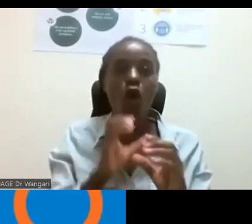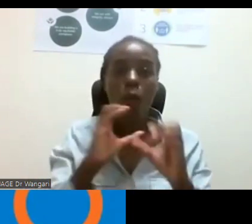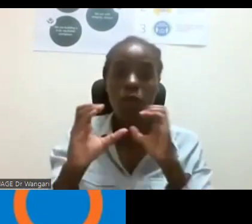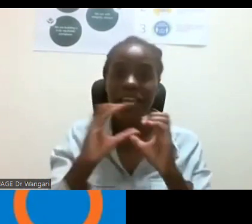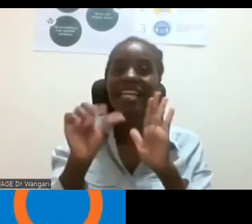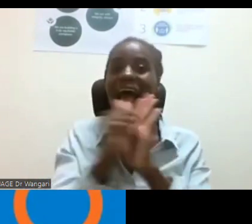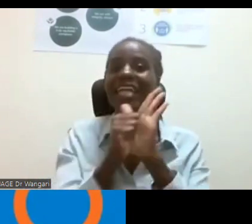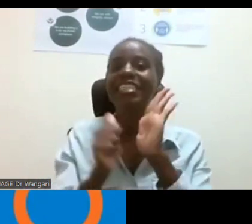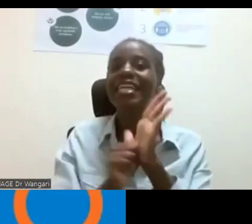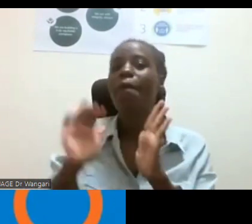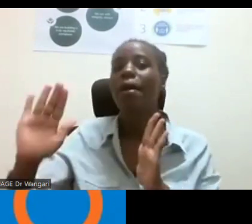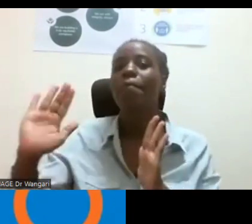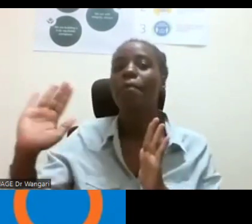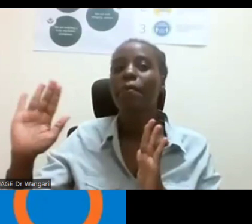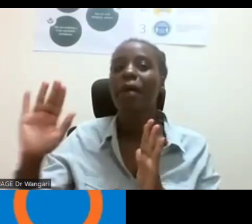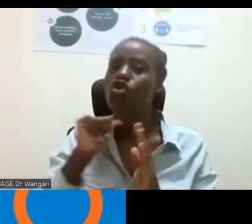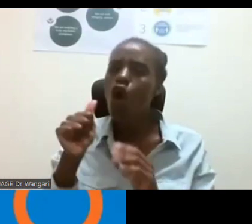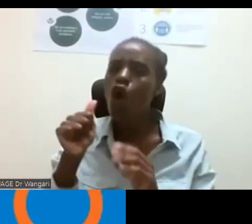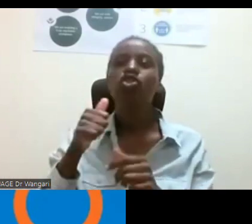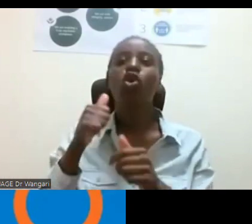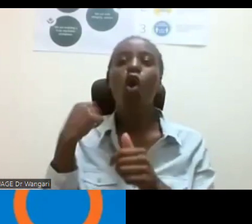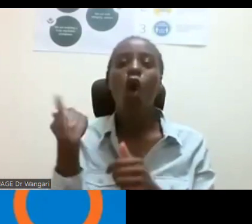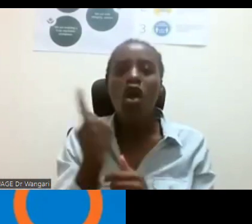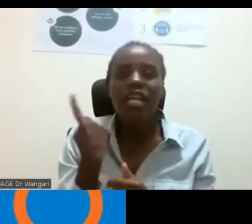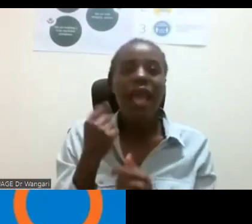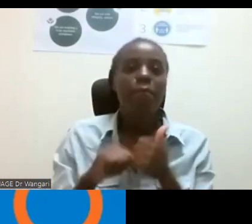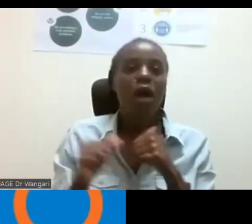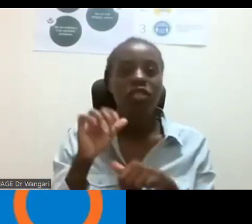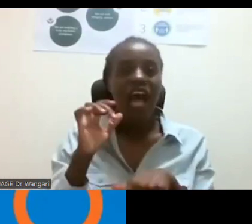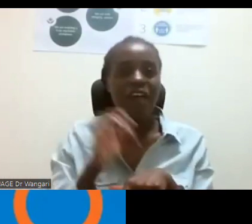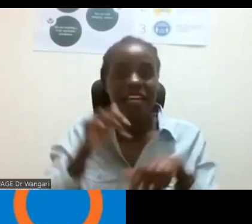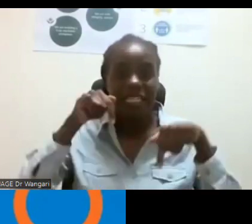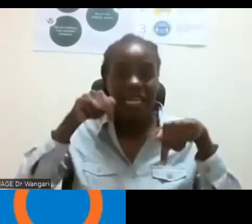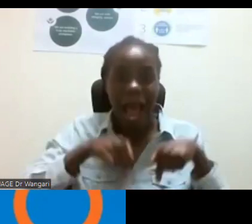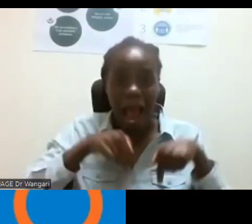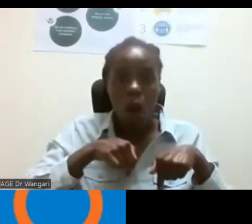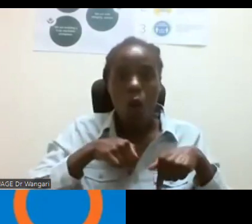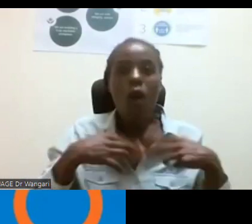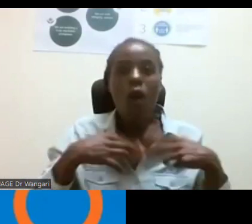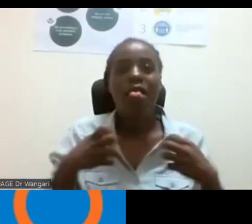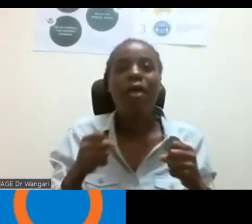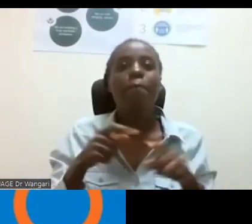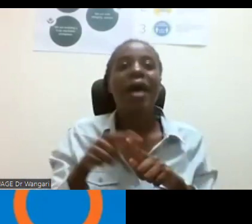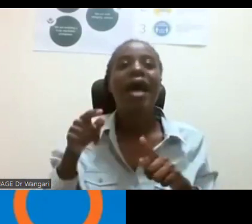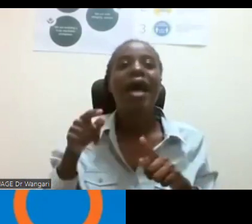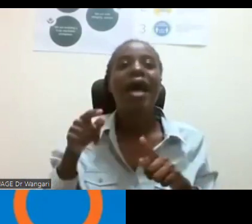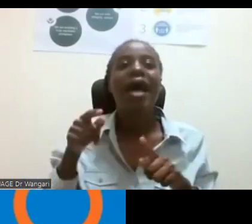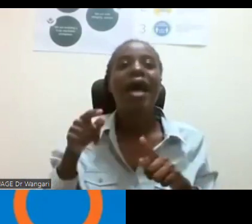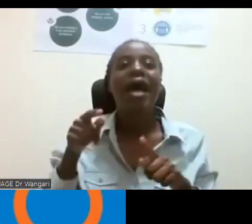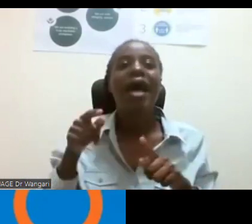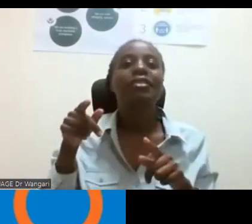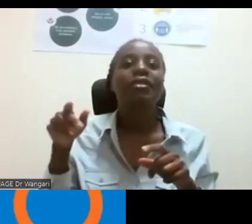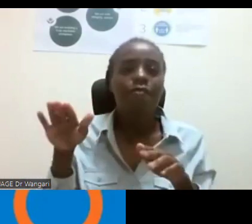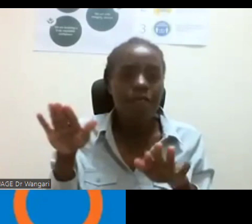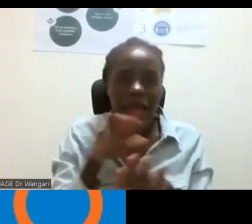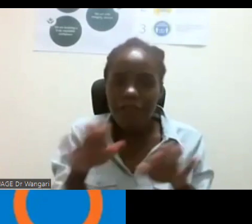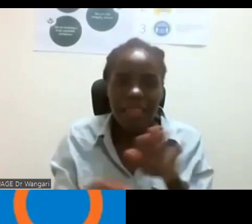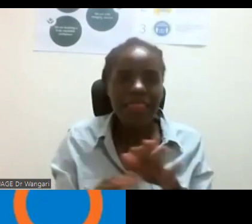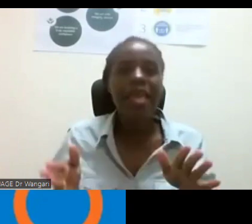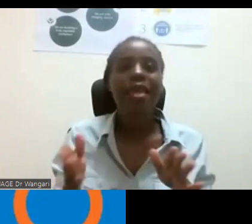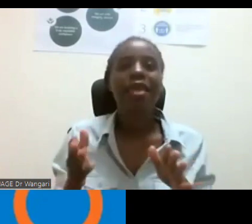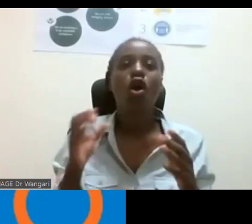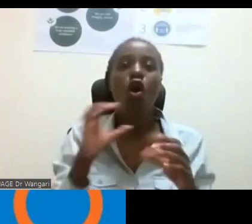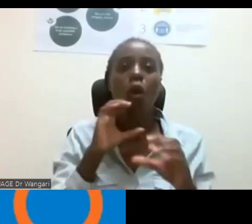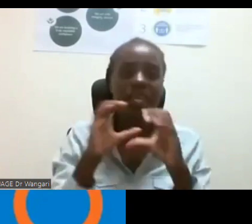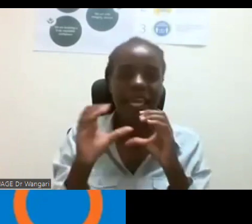just on the complications of FGM, which I'll get to in just a moment, but to make sure that they know how to communicate effectively in a non-judgmental manner, in a